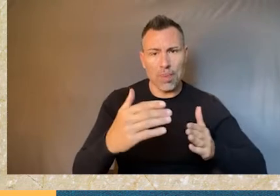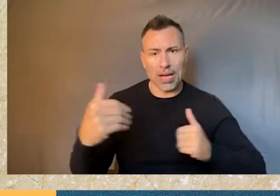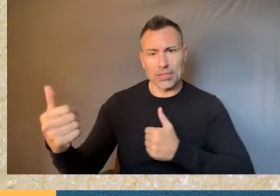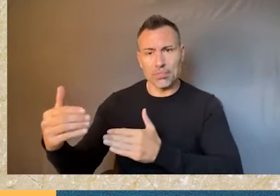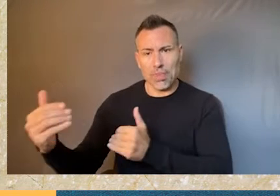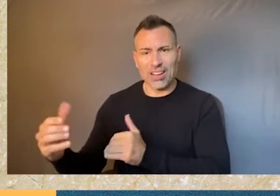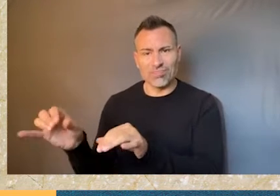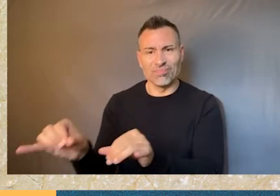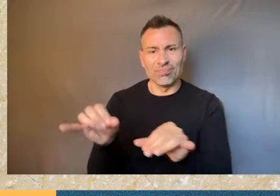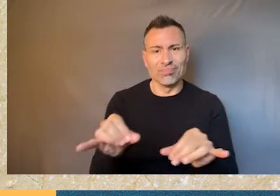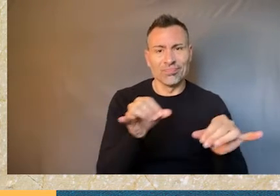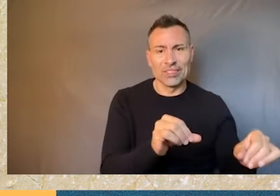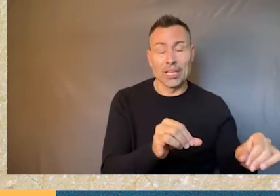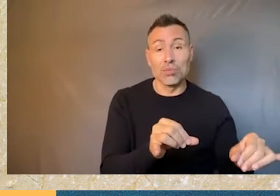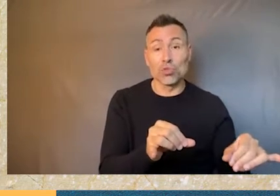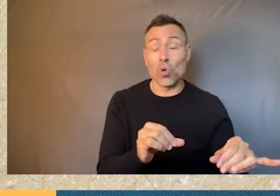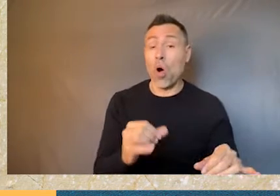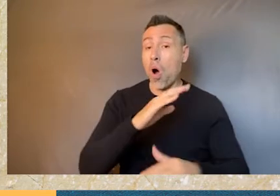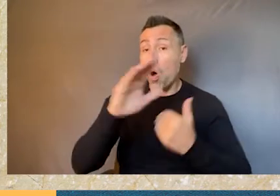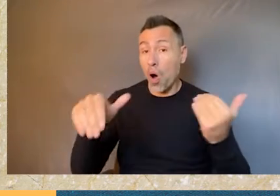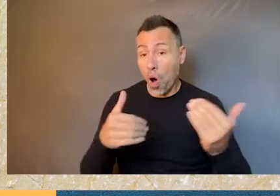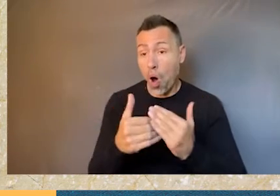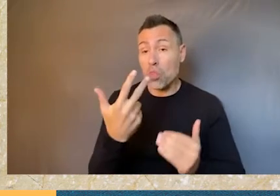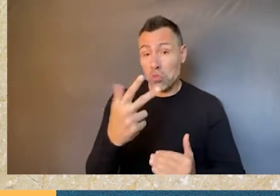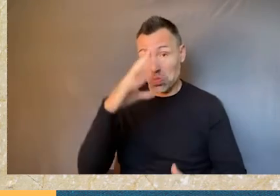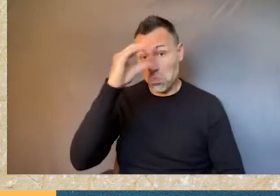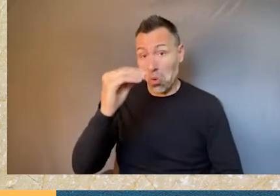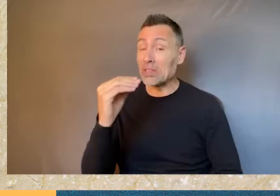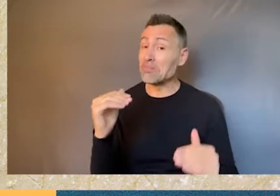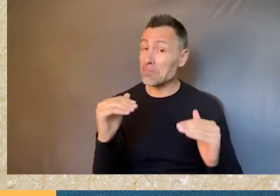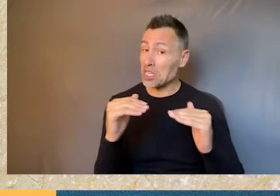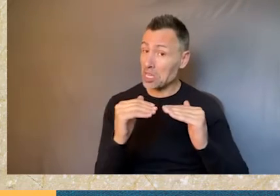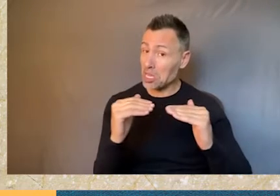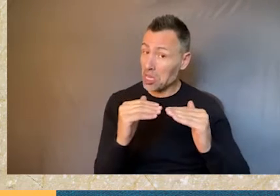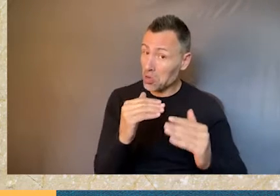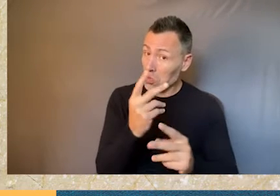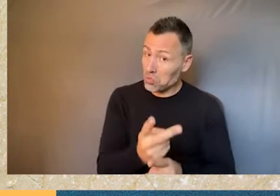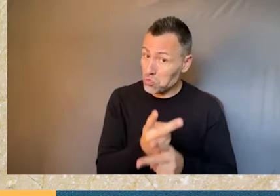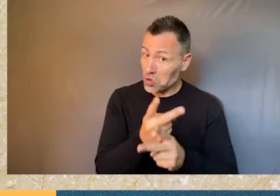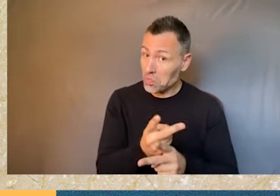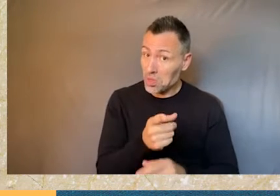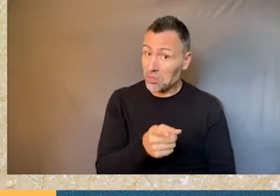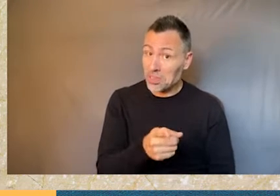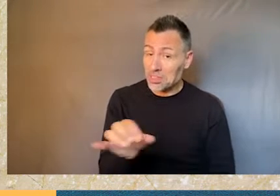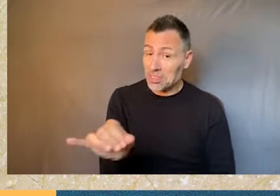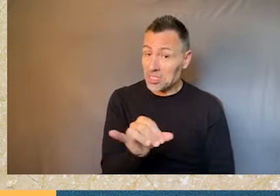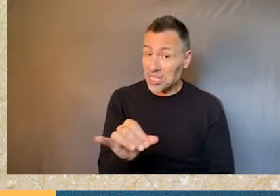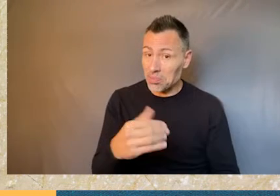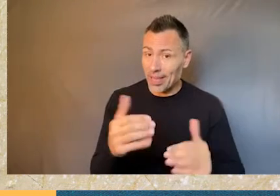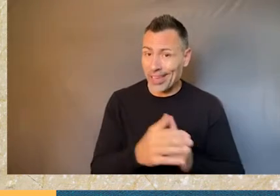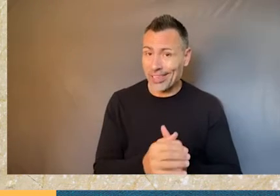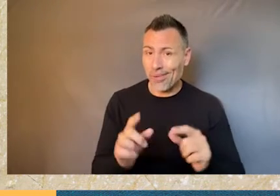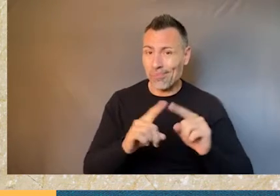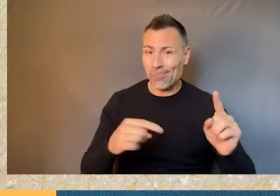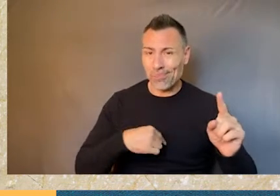treated equally. They're being treated the same. They each have one box the same size. But as you look and notice, you can tell that they're not